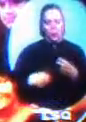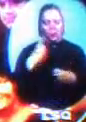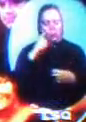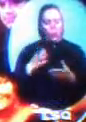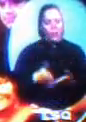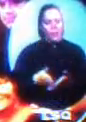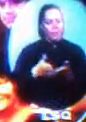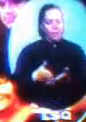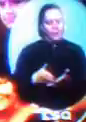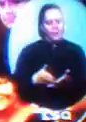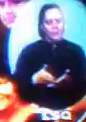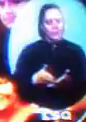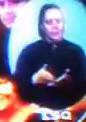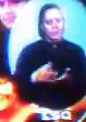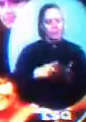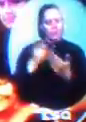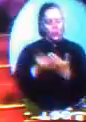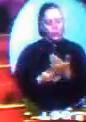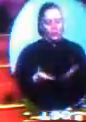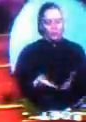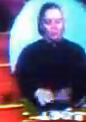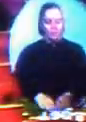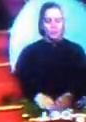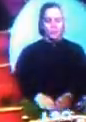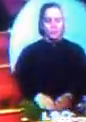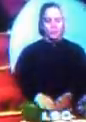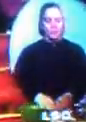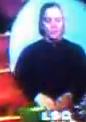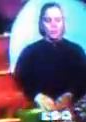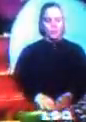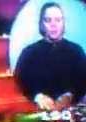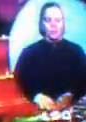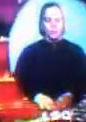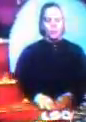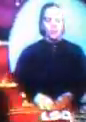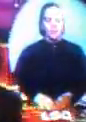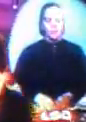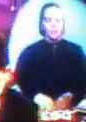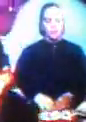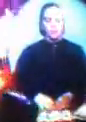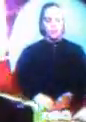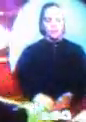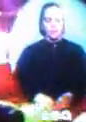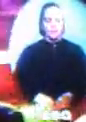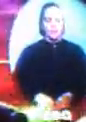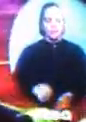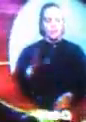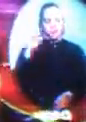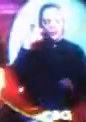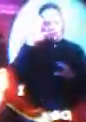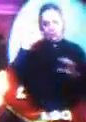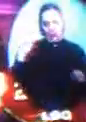Natural Resources saw no problem in assisting this project. The Honourable Member.